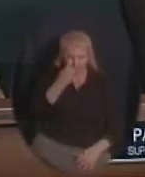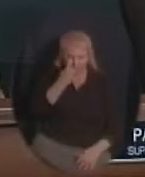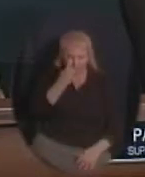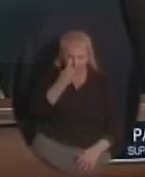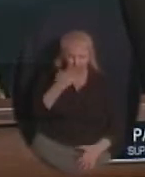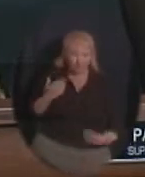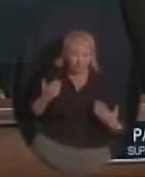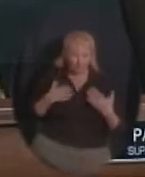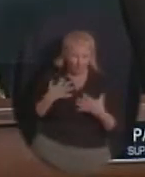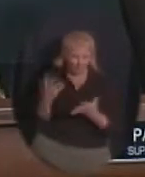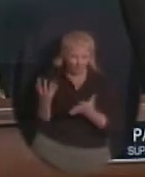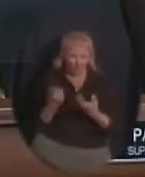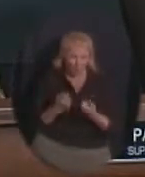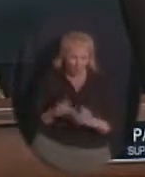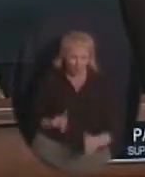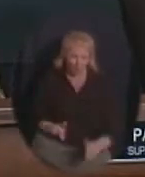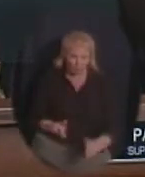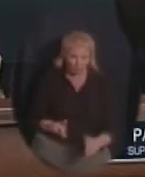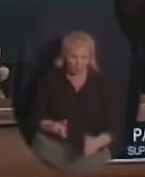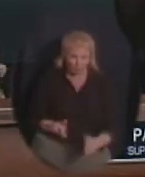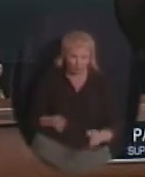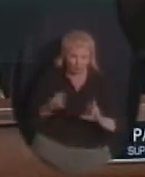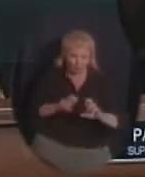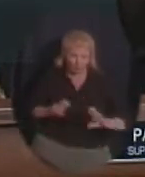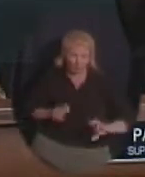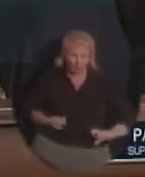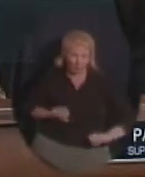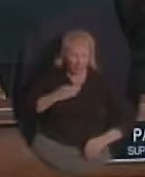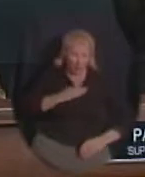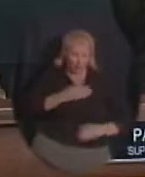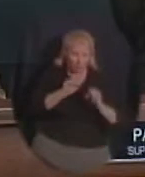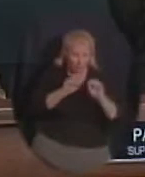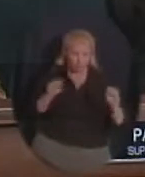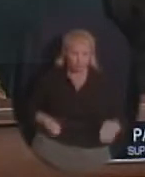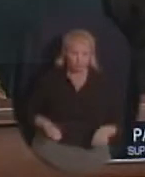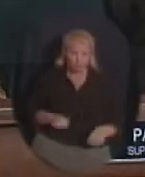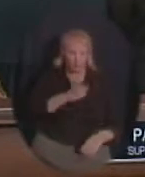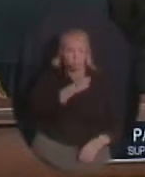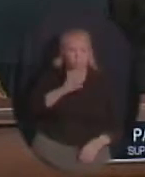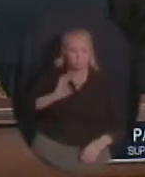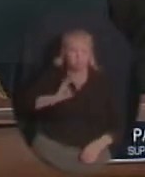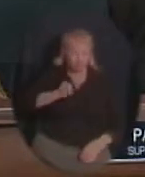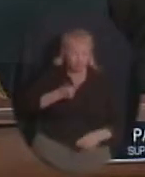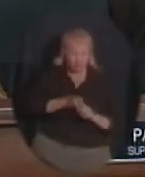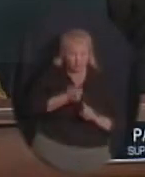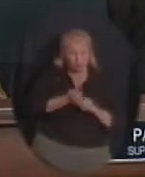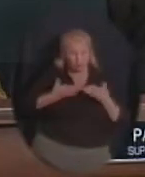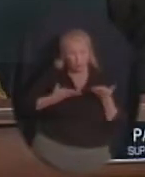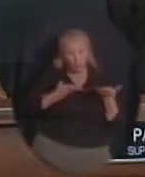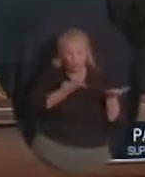the quantitative and qualitative side. To do that, the staff is recommending